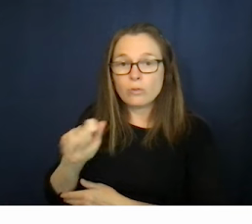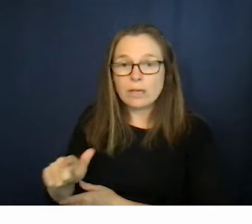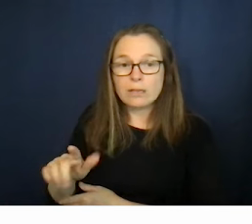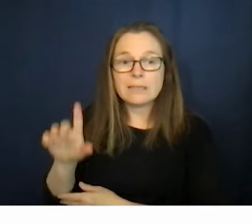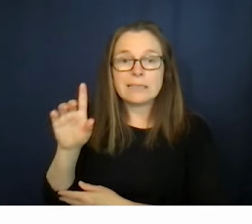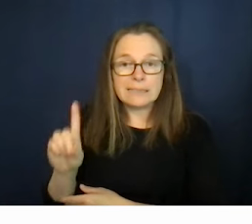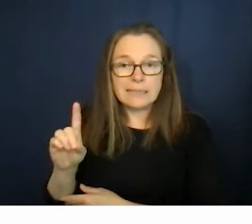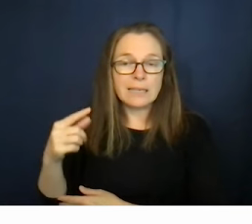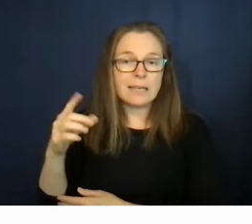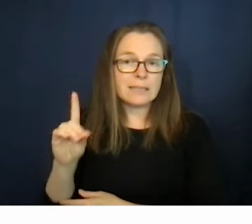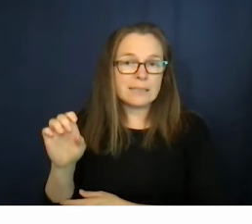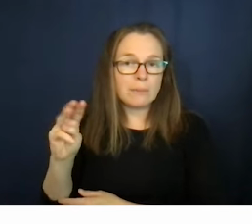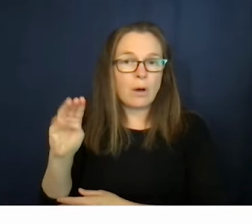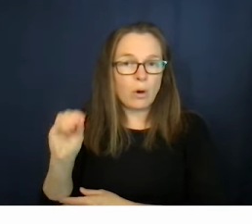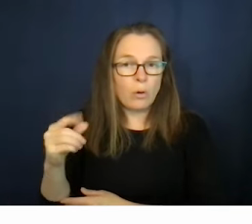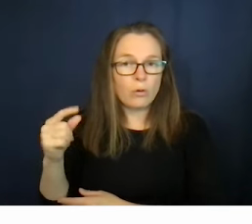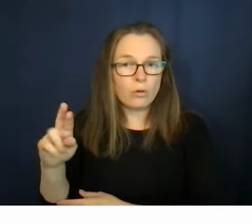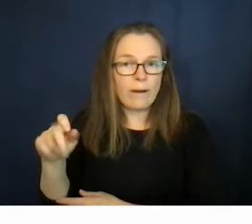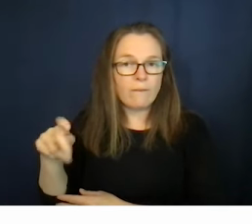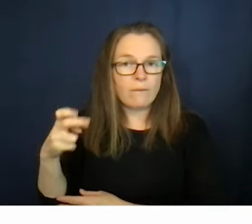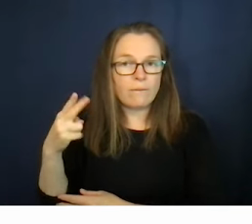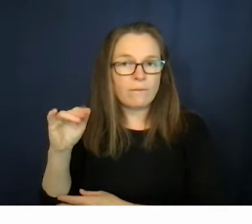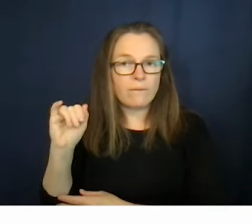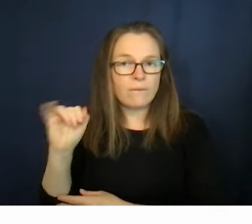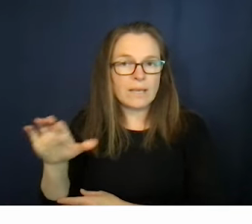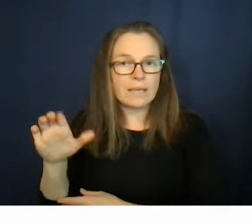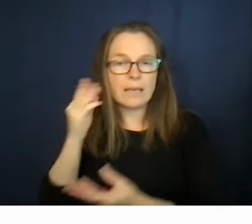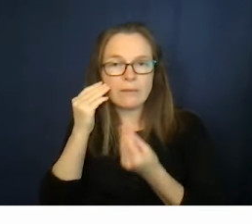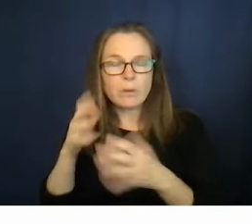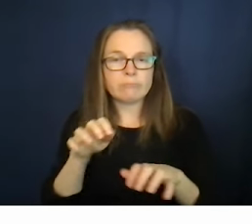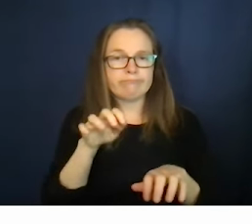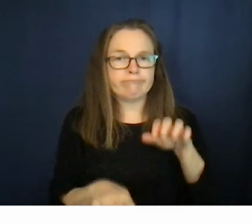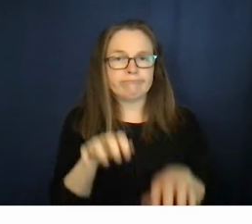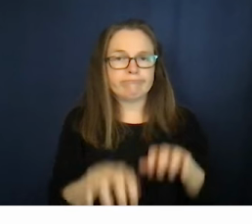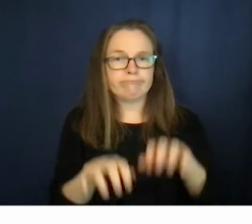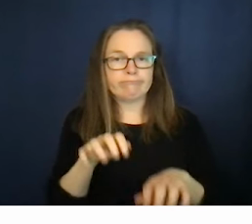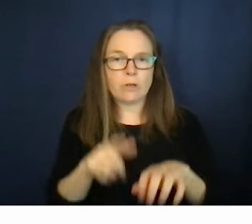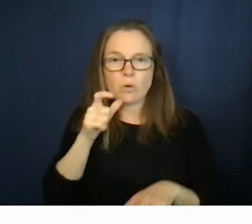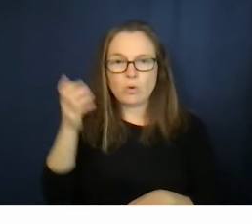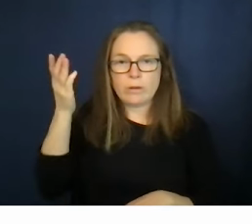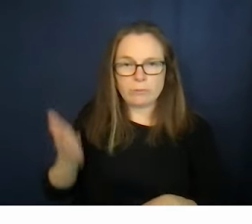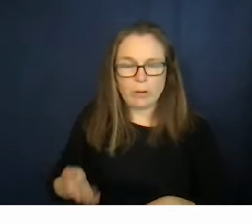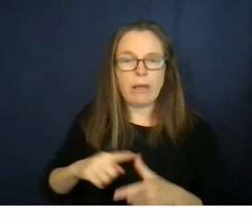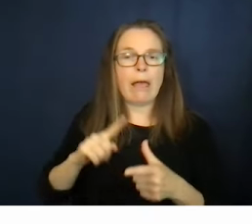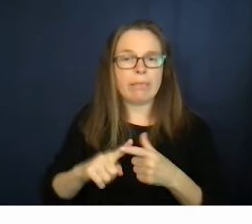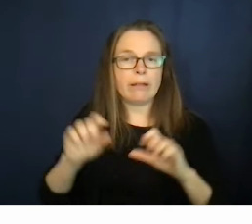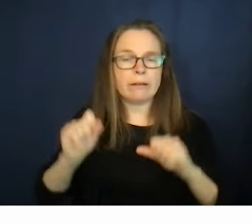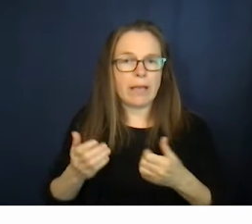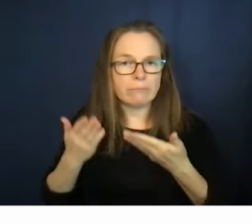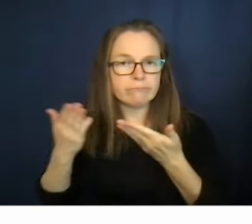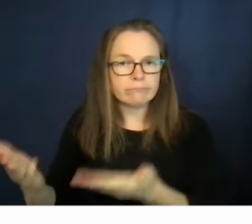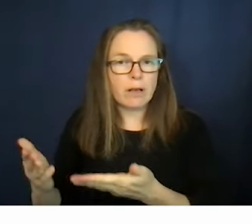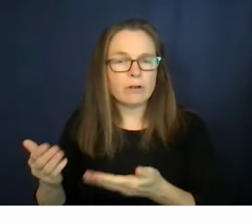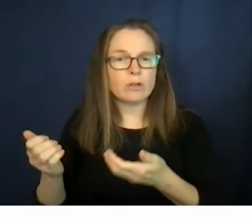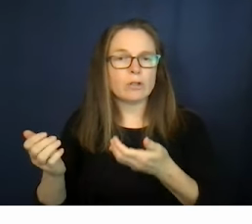SOGI demographic information, and that needs to be entered into GetCare. To receive the referral and assistance